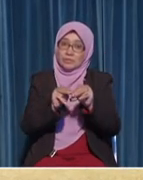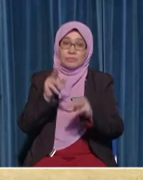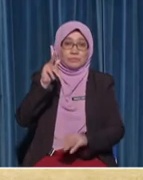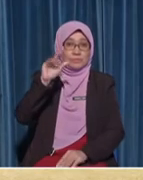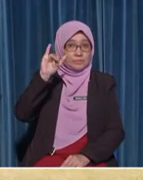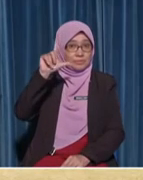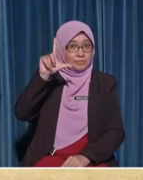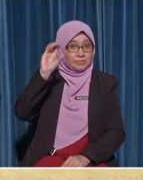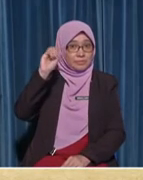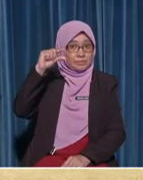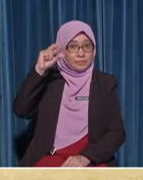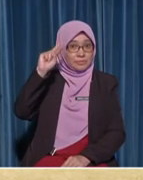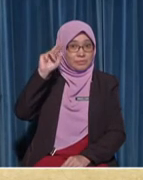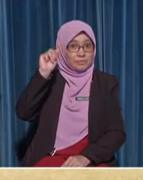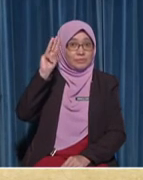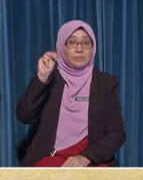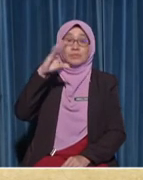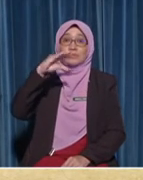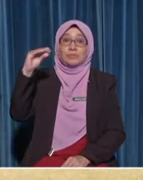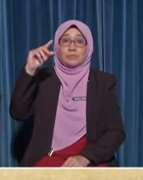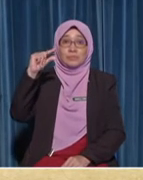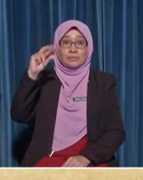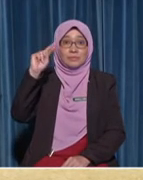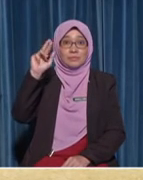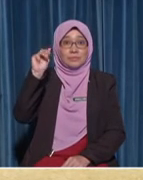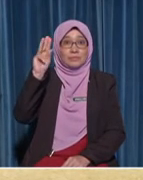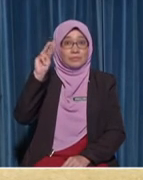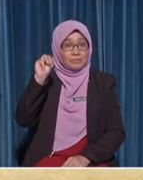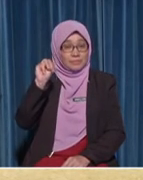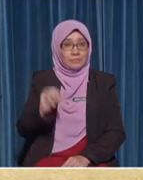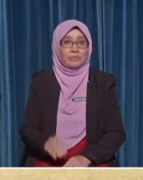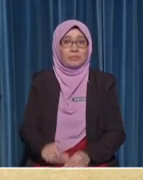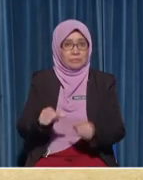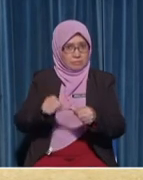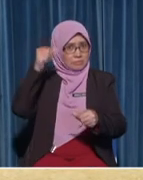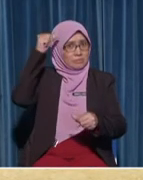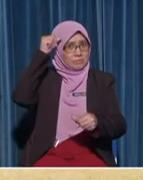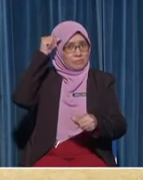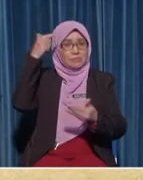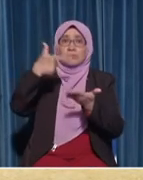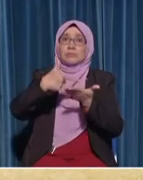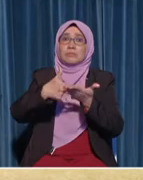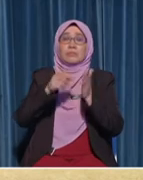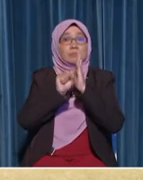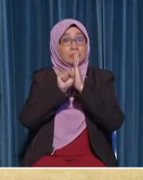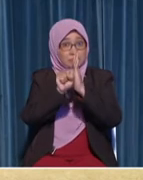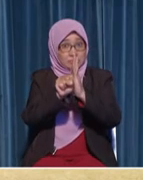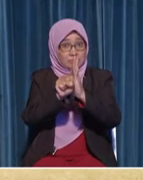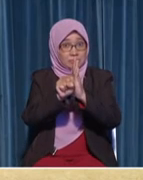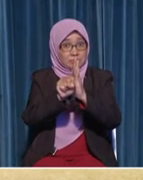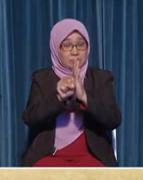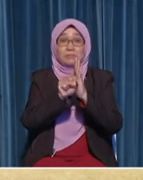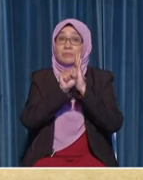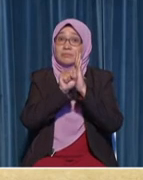kilogram and gram. Do you still remember the symbol used